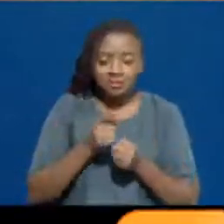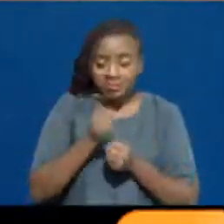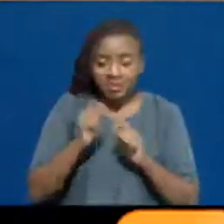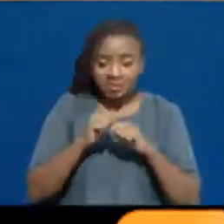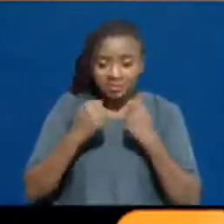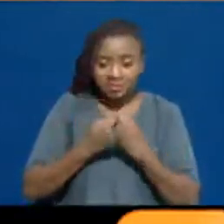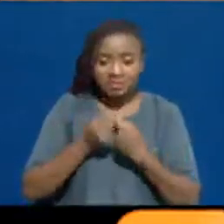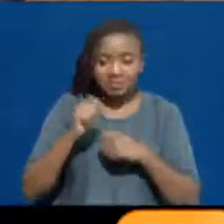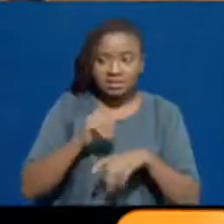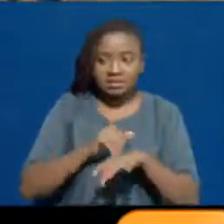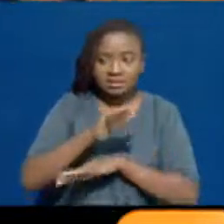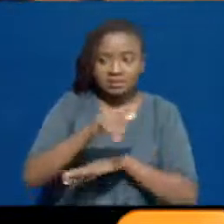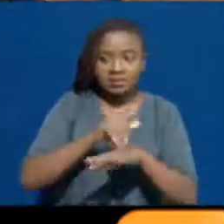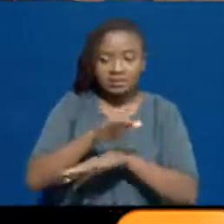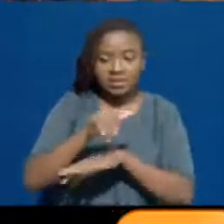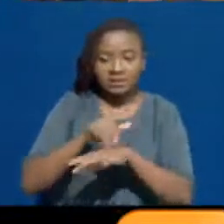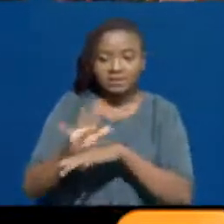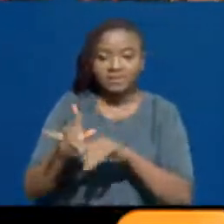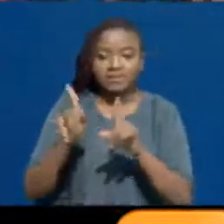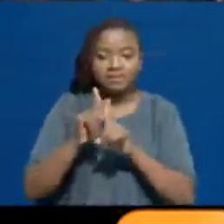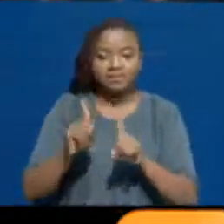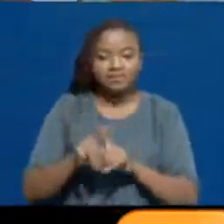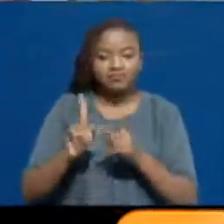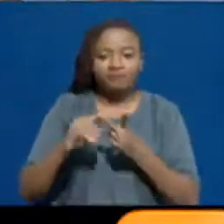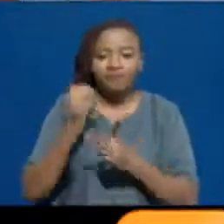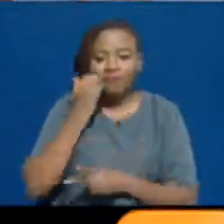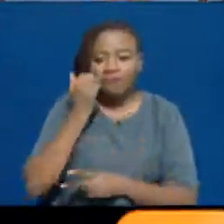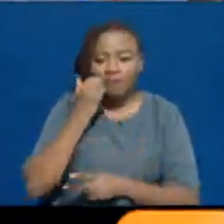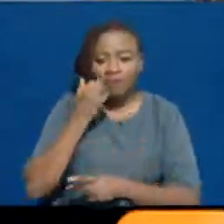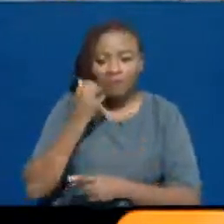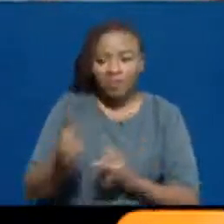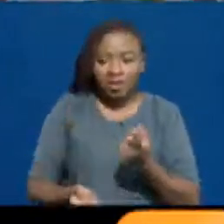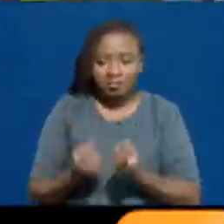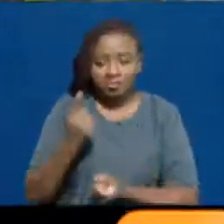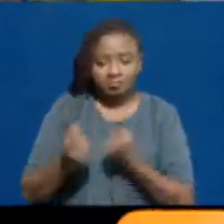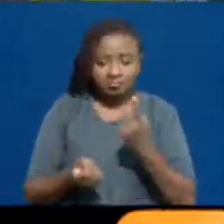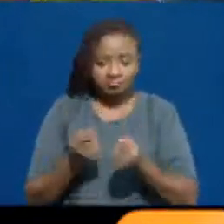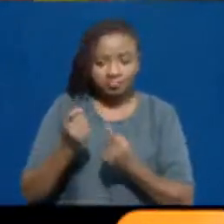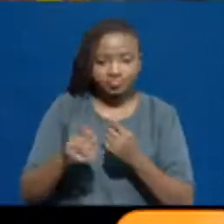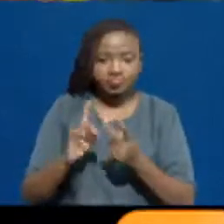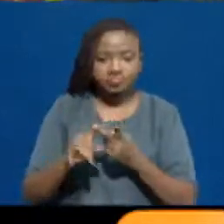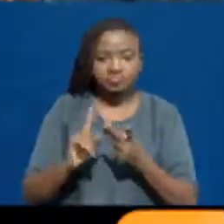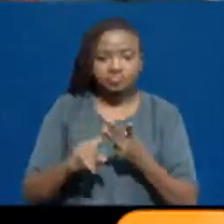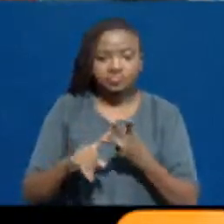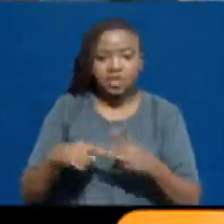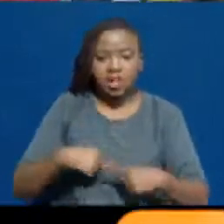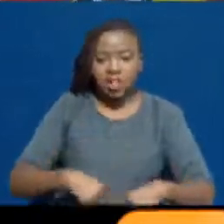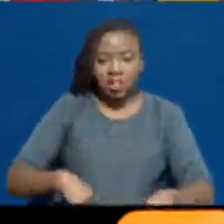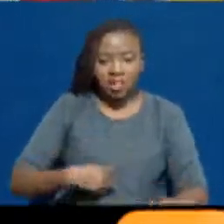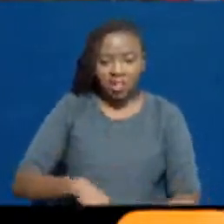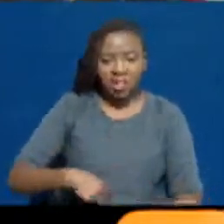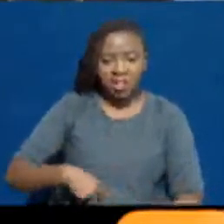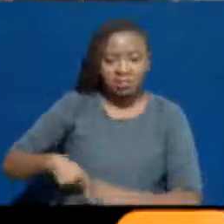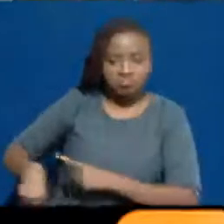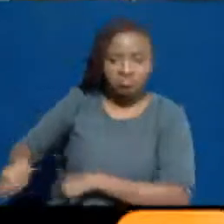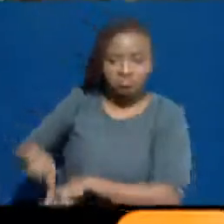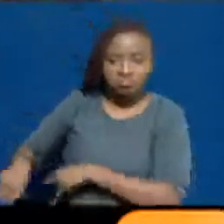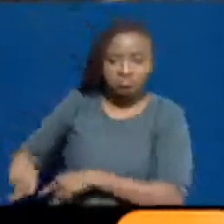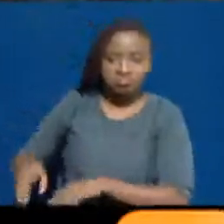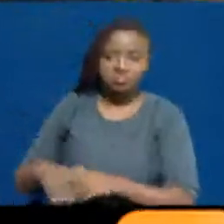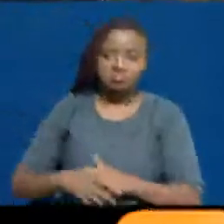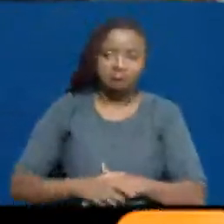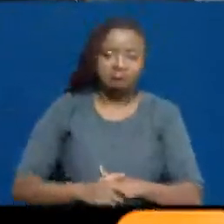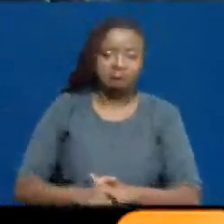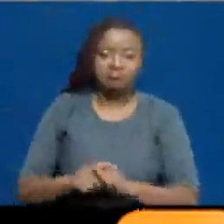to be deployed. Likelihood of disease outbreaks, cholera, for example, and other waterborne